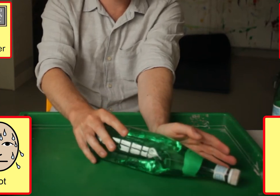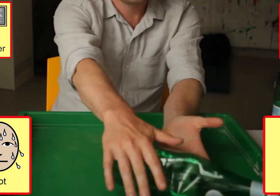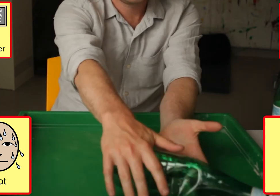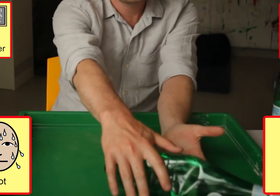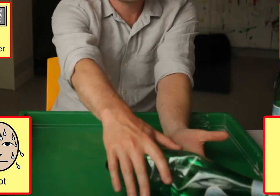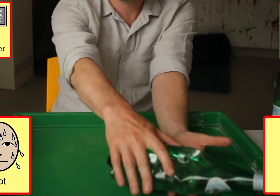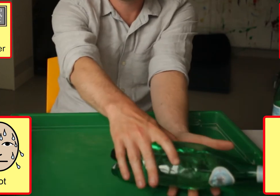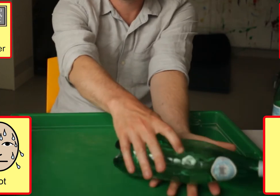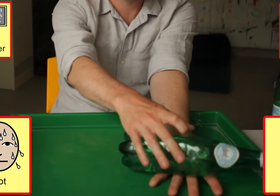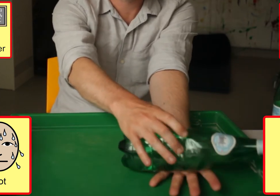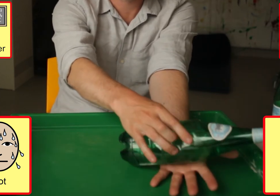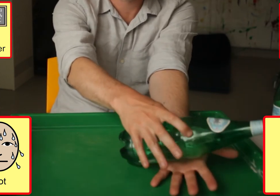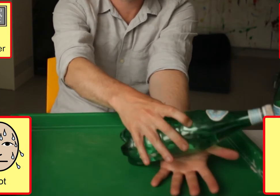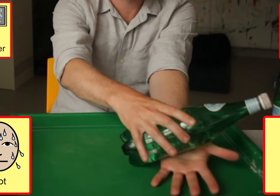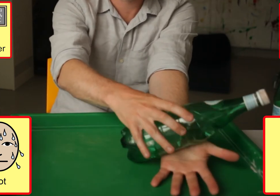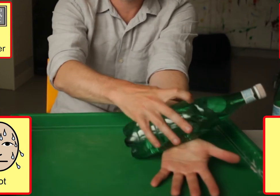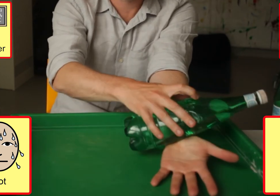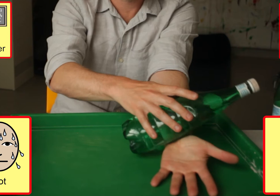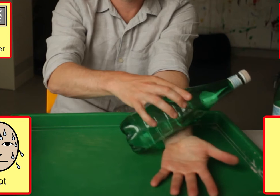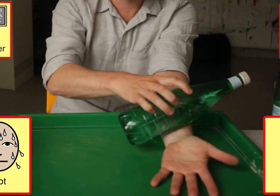water bottle or bath temperature.